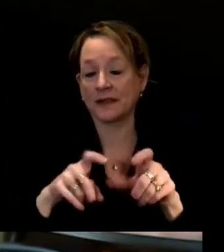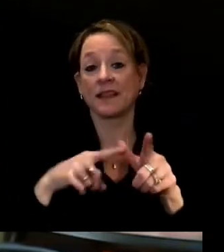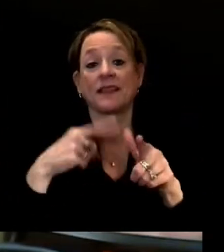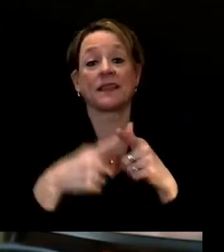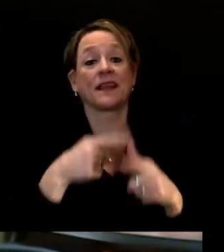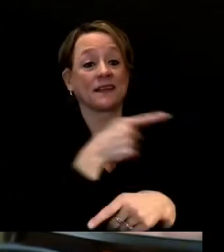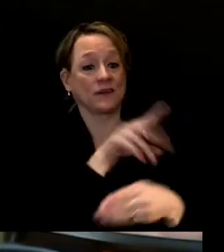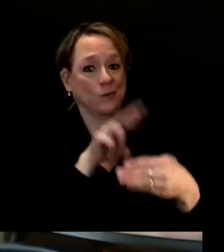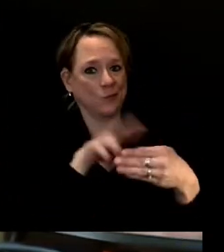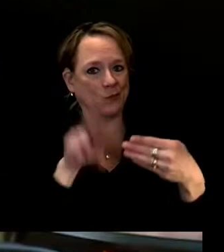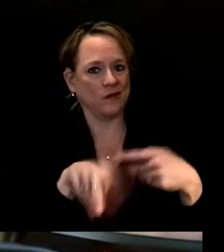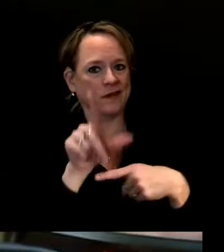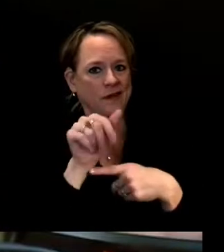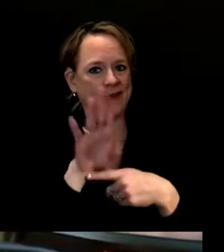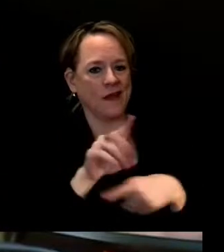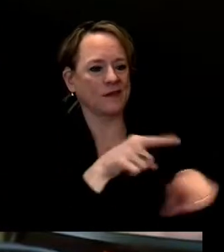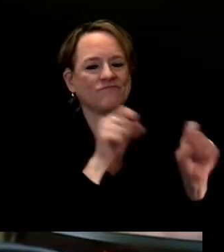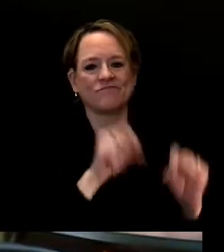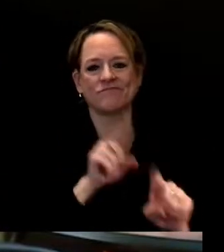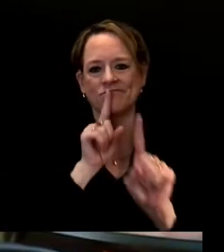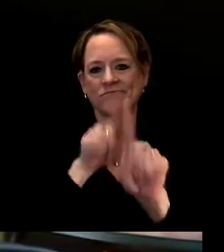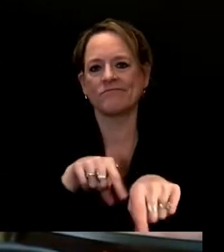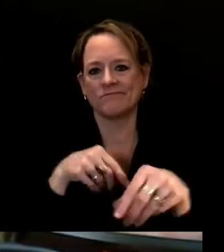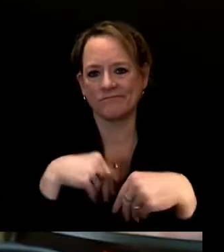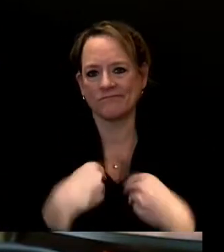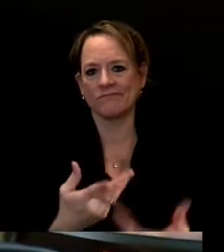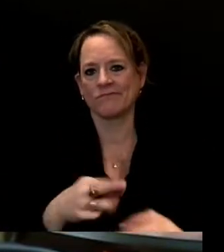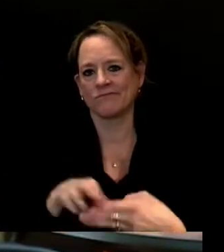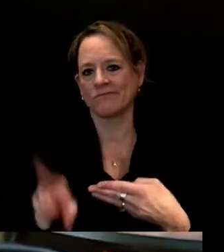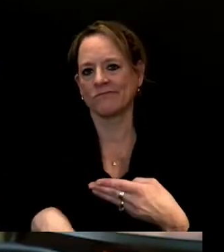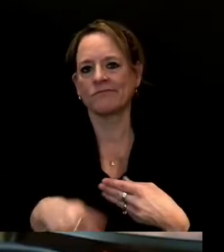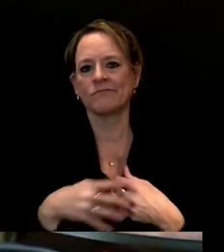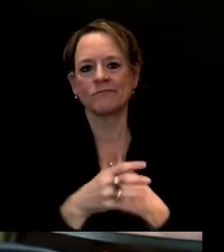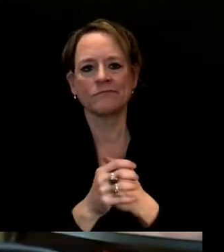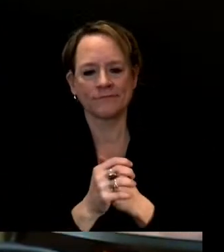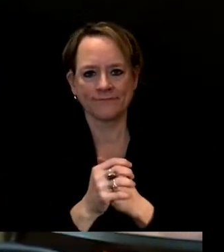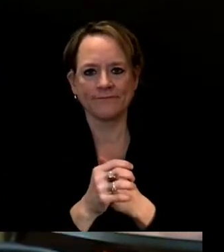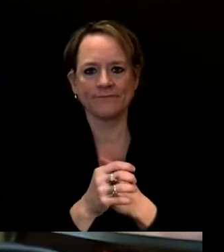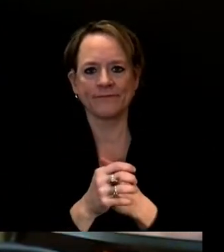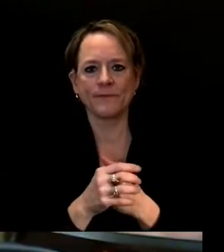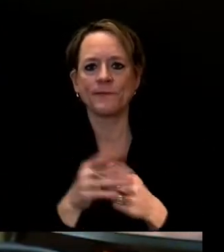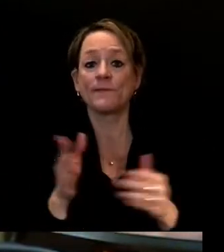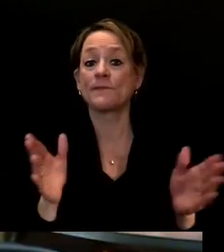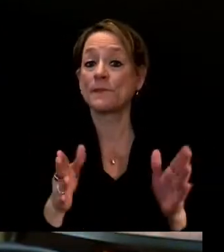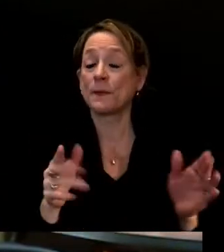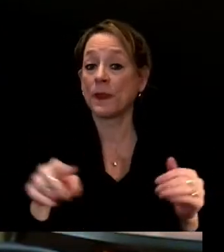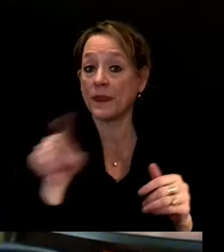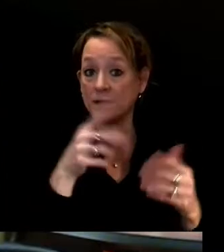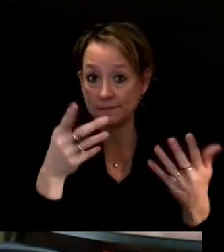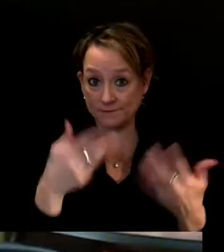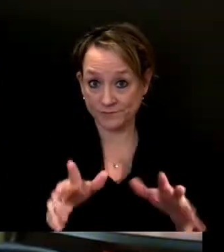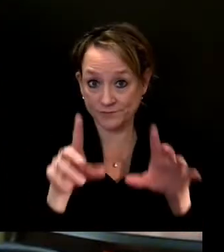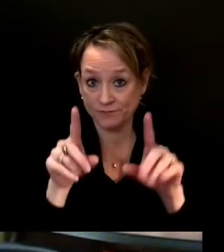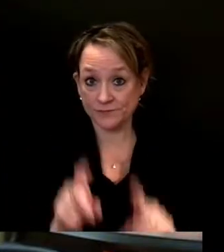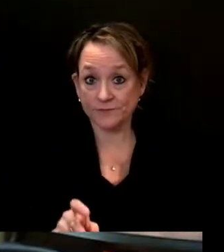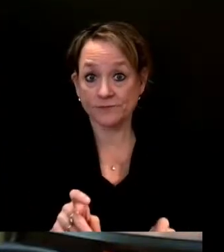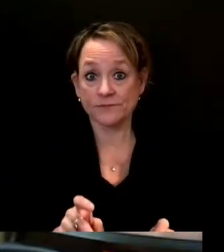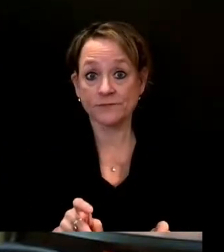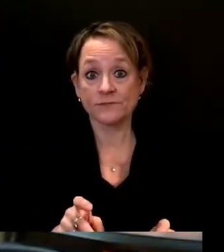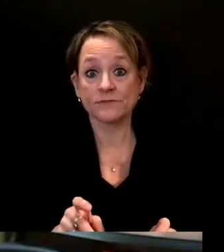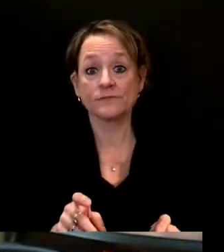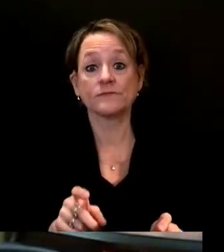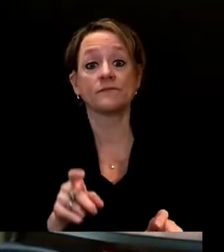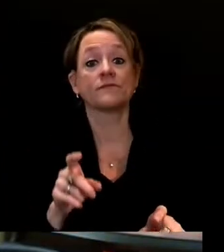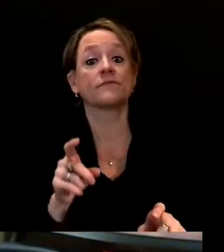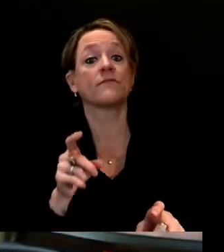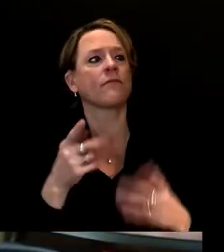encourage people to do is if you've gotten a test and have waited more than 3 days for a result,